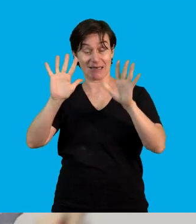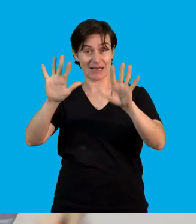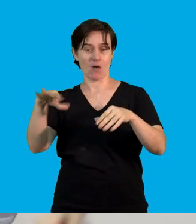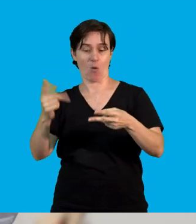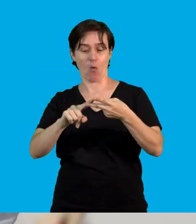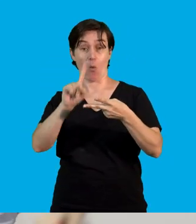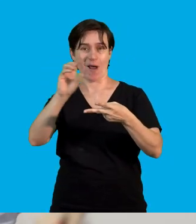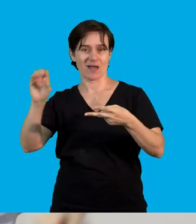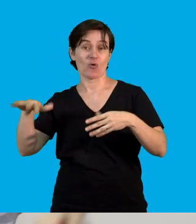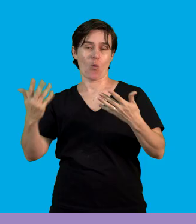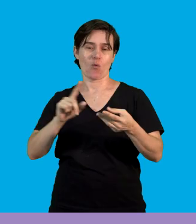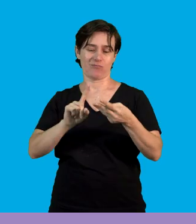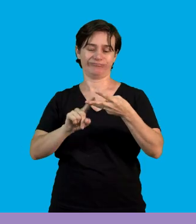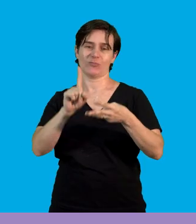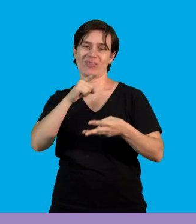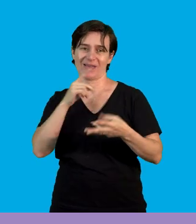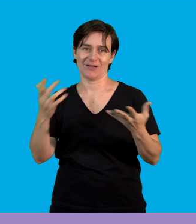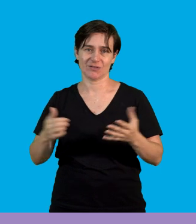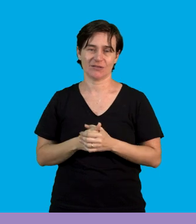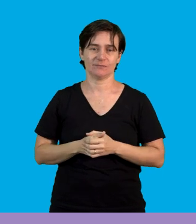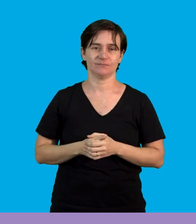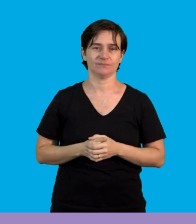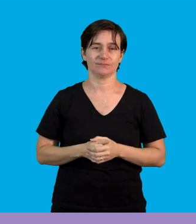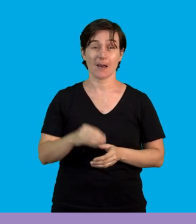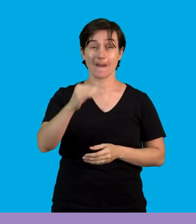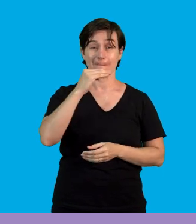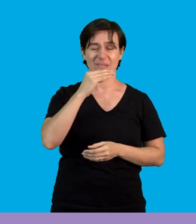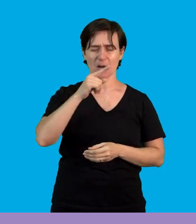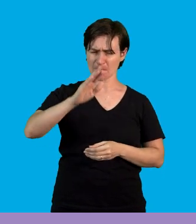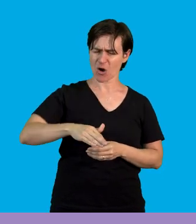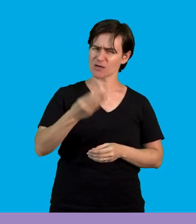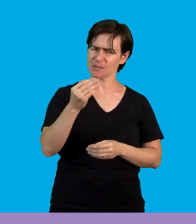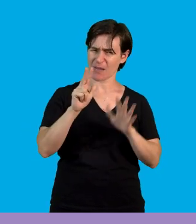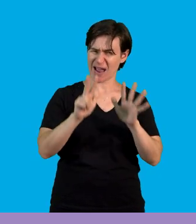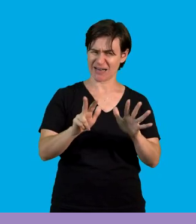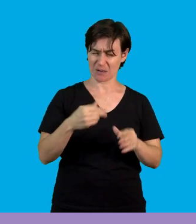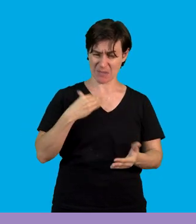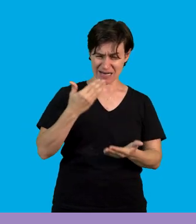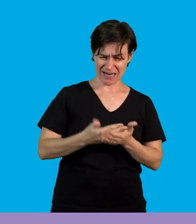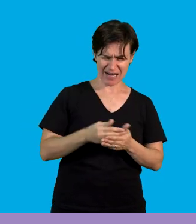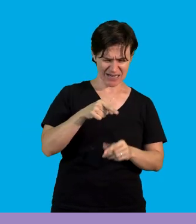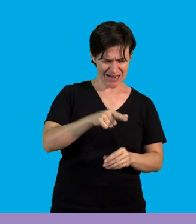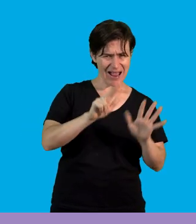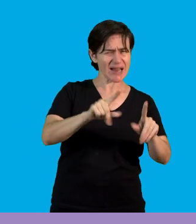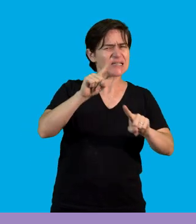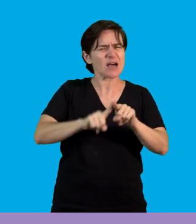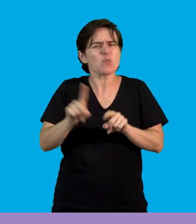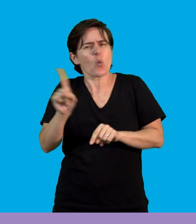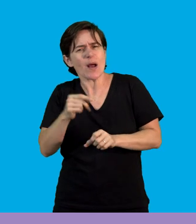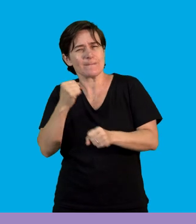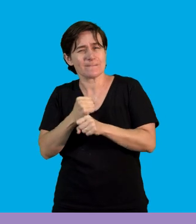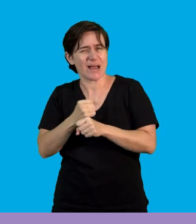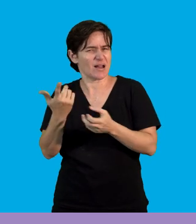comma. So at this stage, we have the denominator being 8. What number do we convert it to